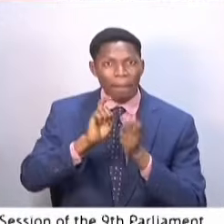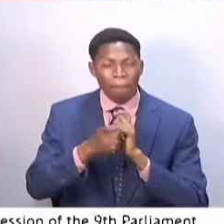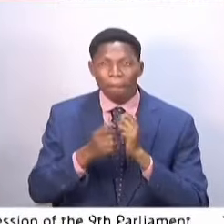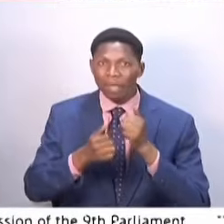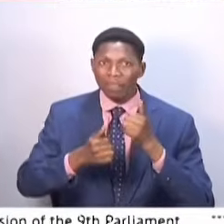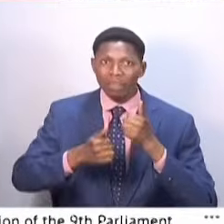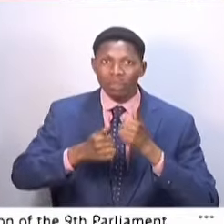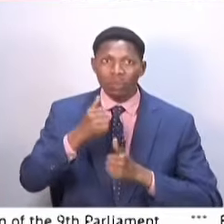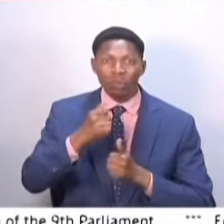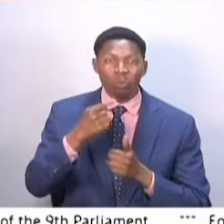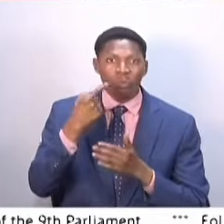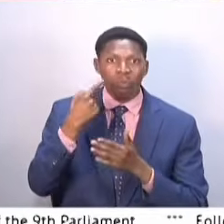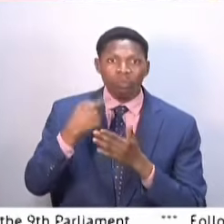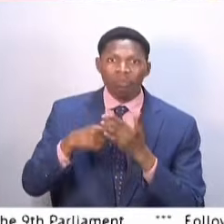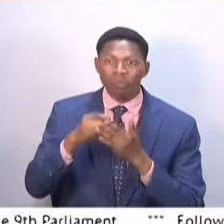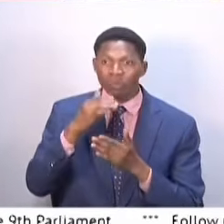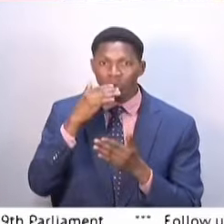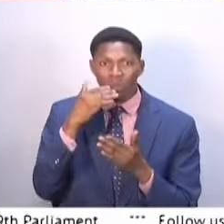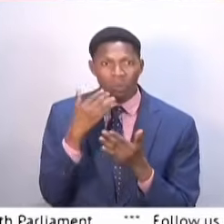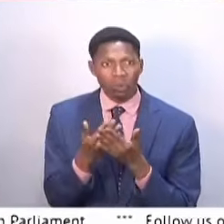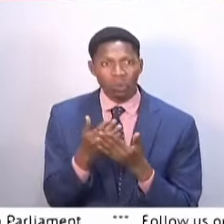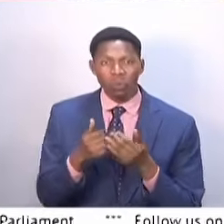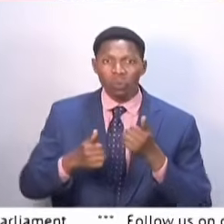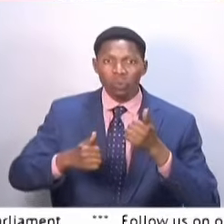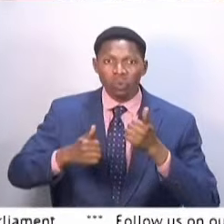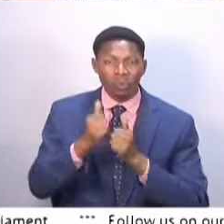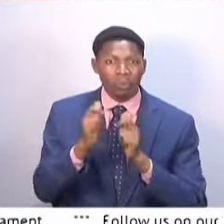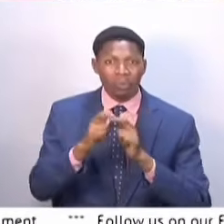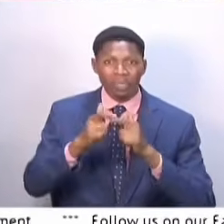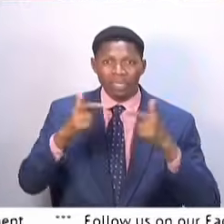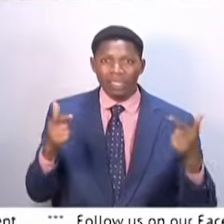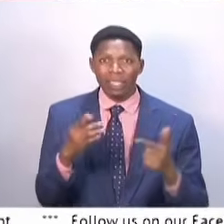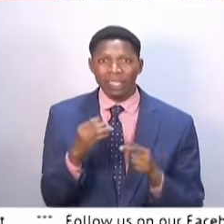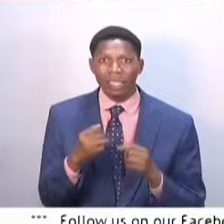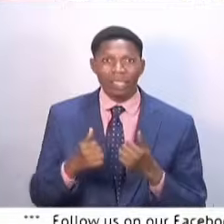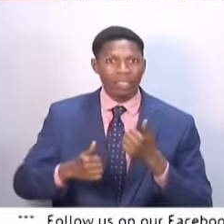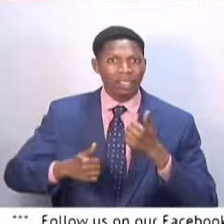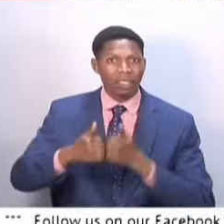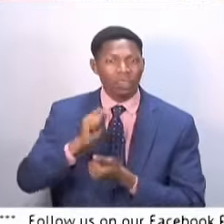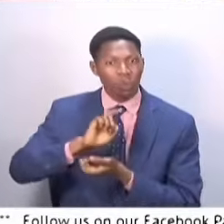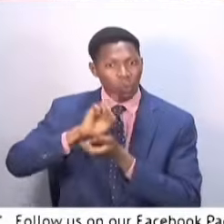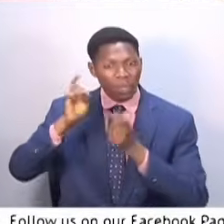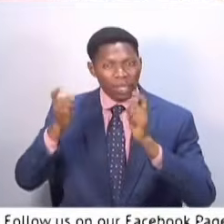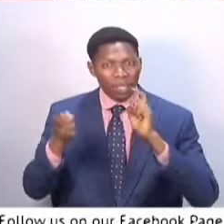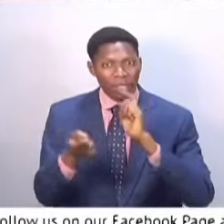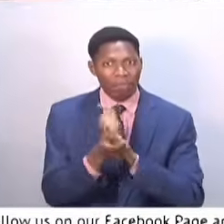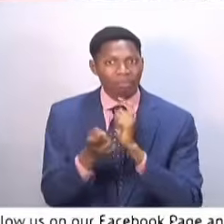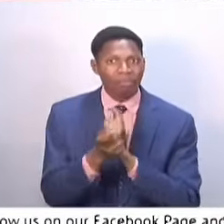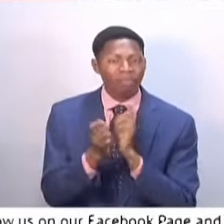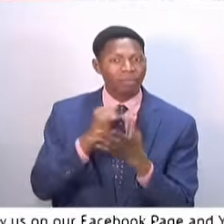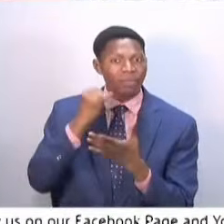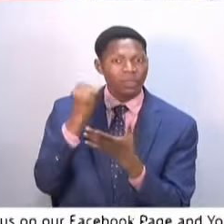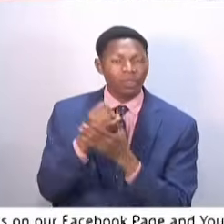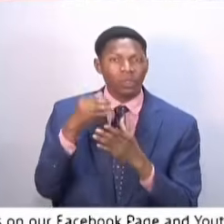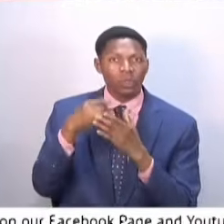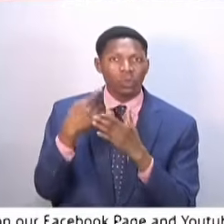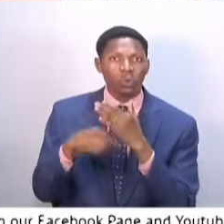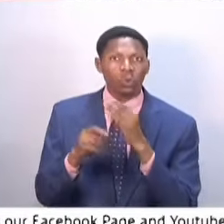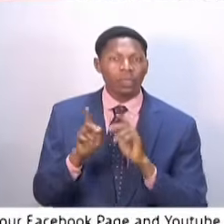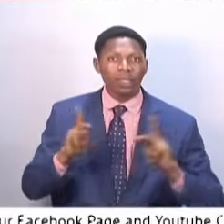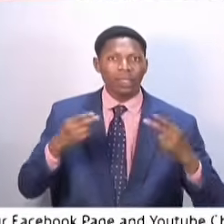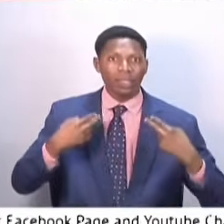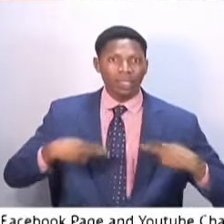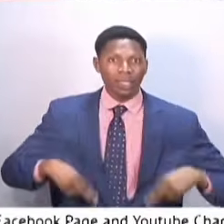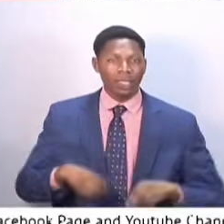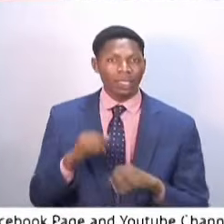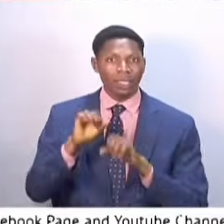the most audacious, the most expansive, and the most transformative intervention in the public health